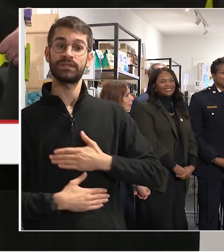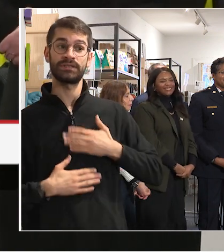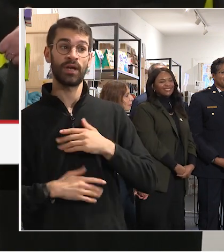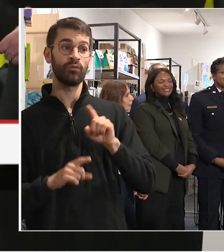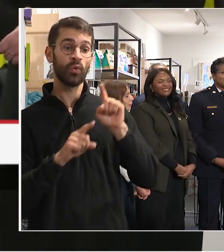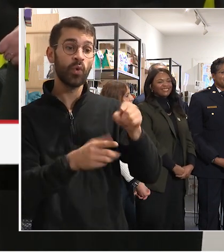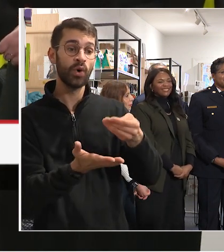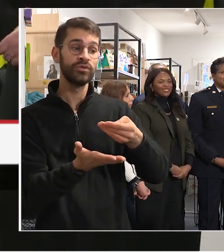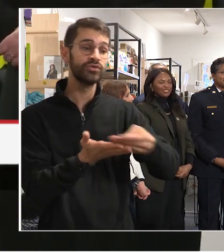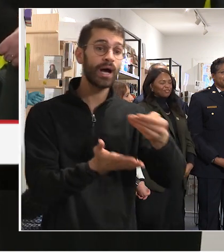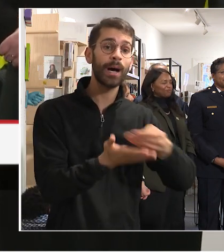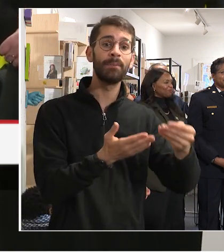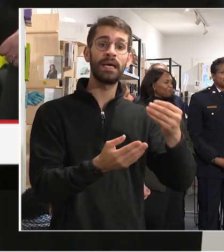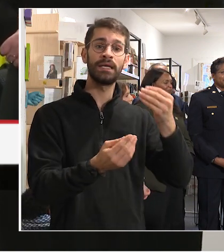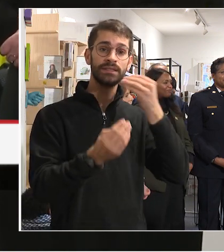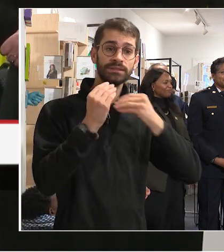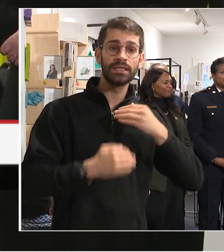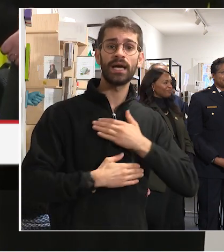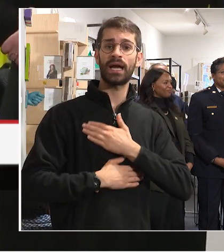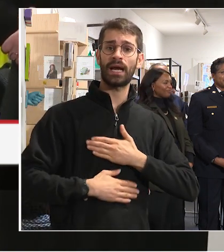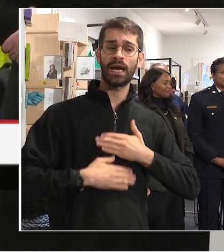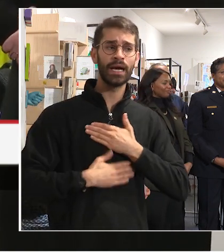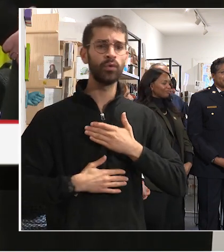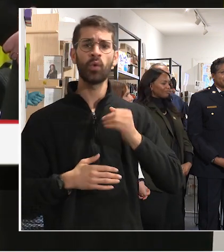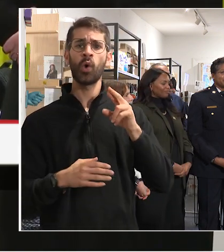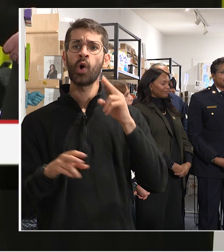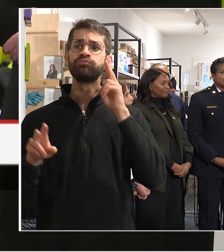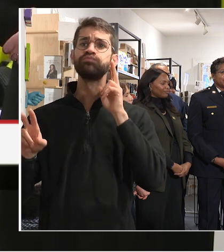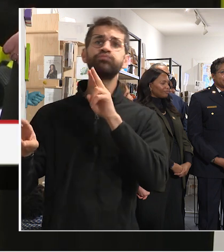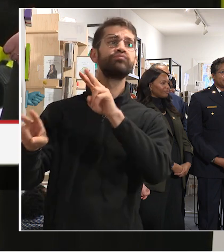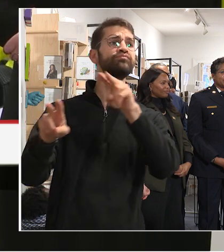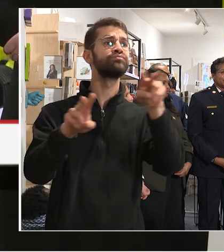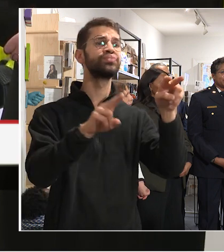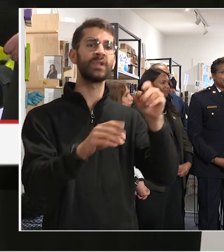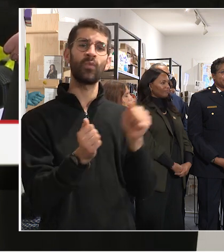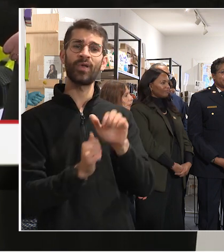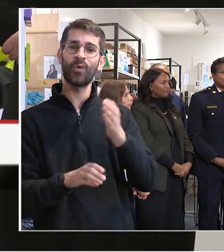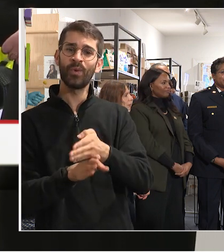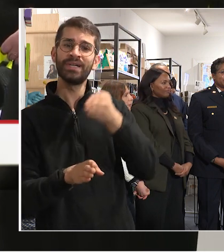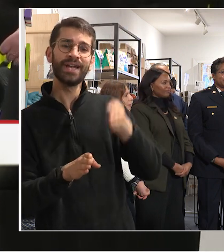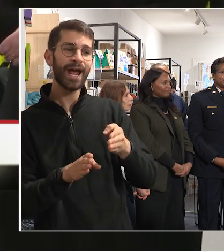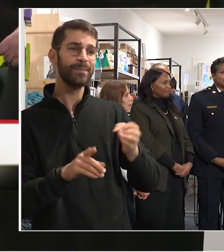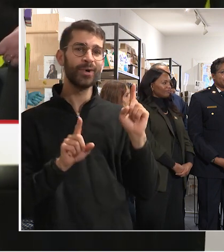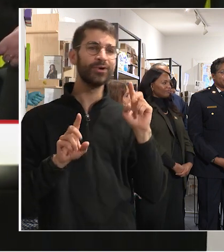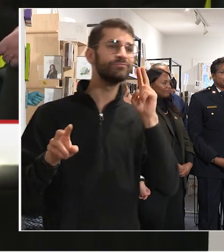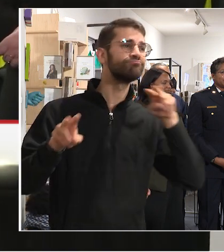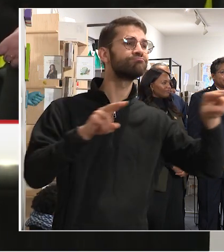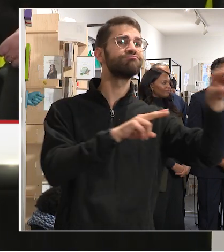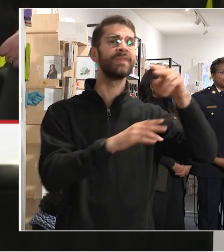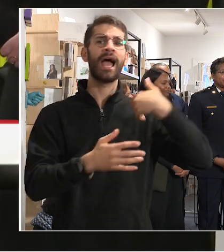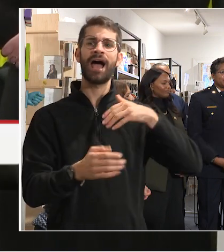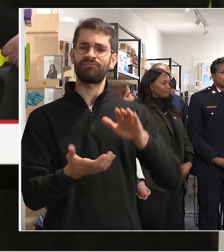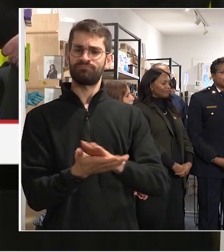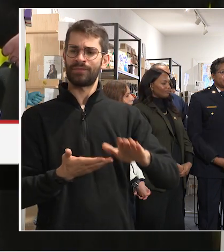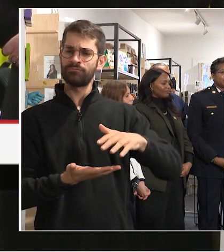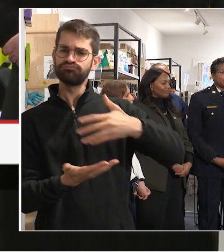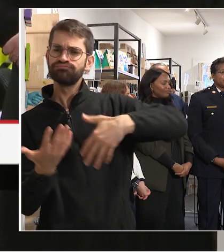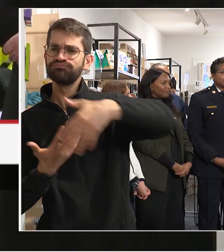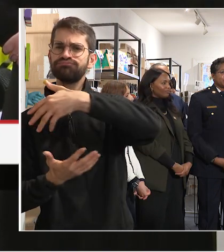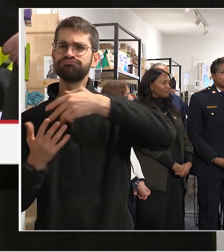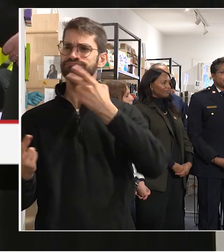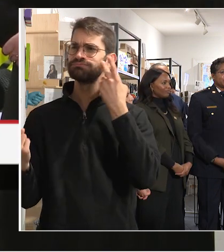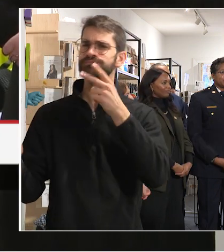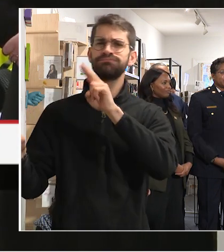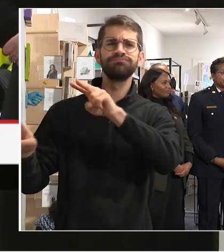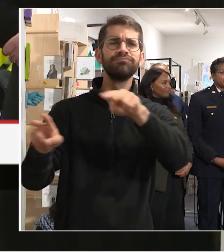and dining and being able to walk around and see your neighbors and just have a variety of offerings,